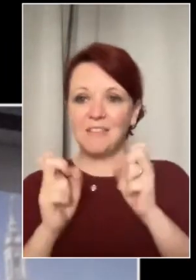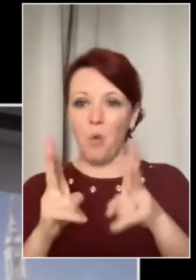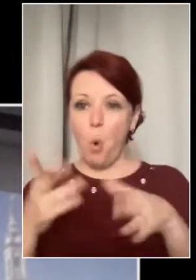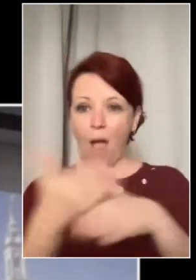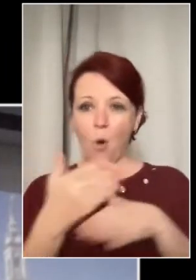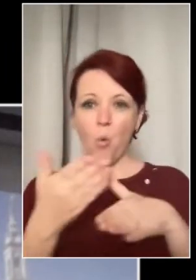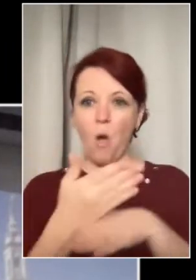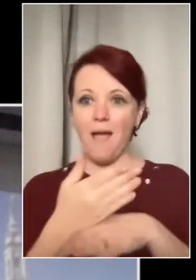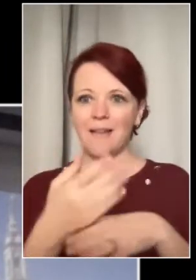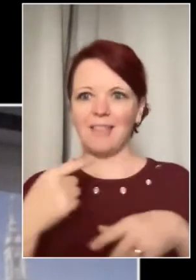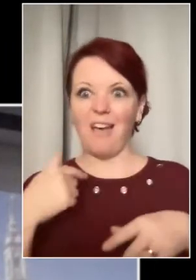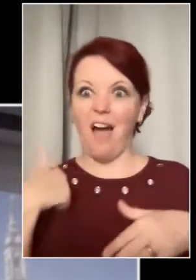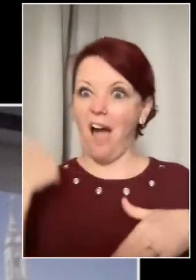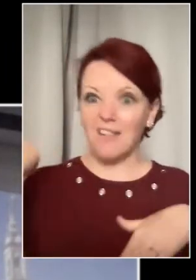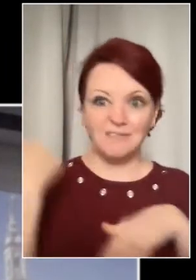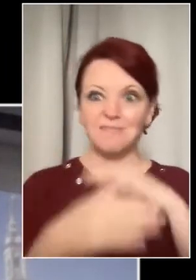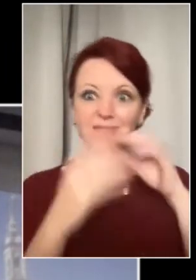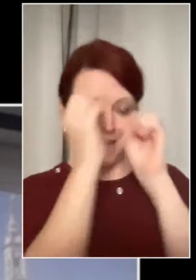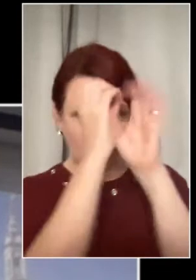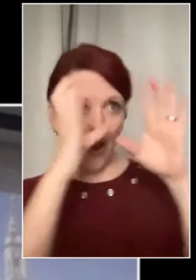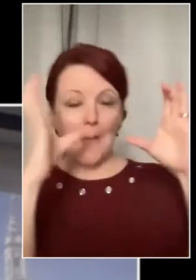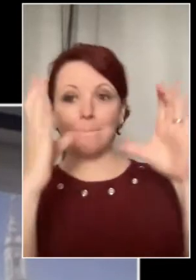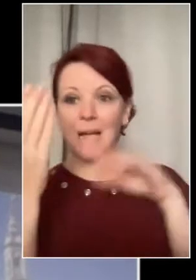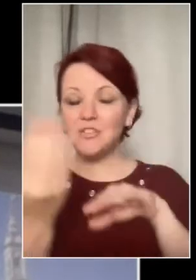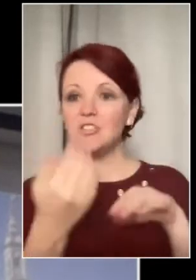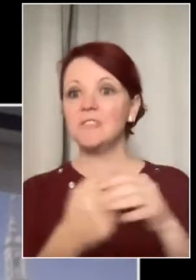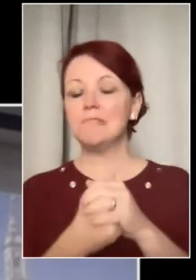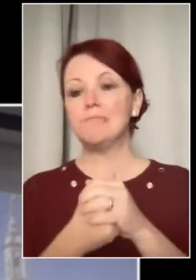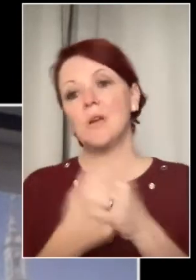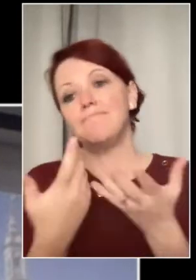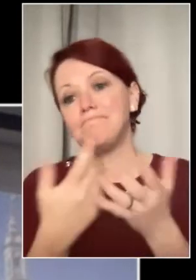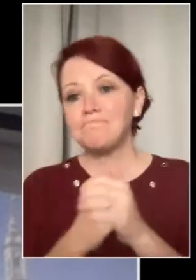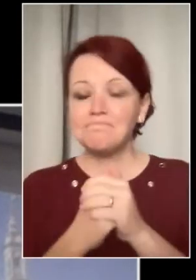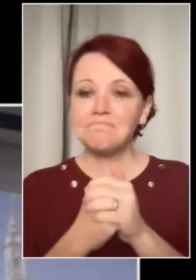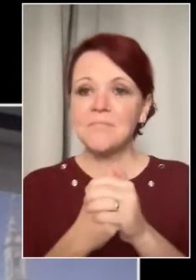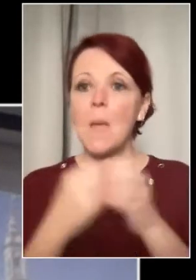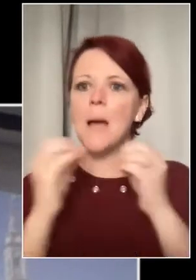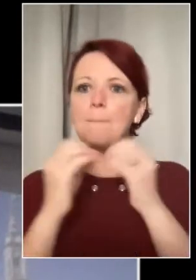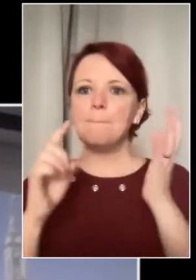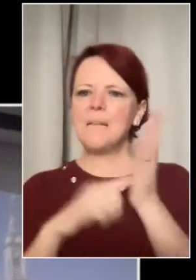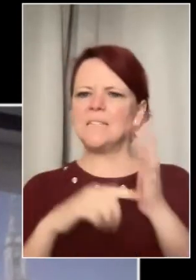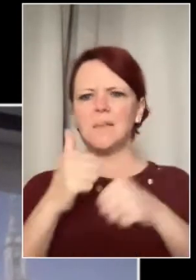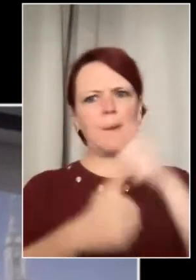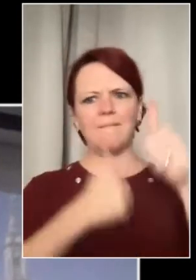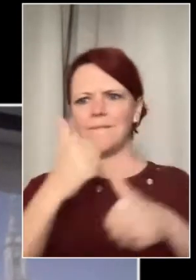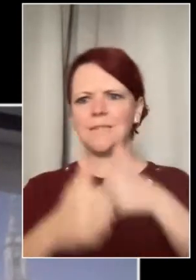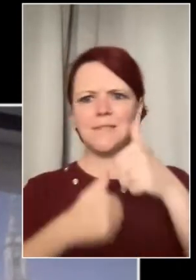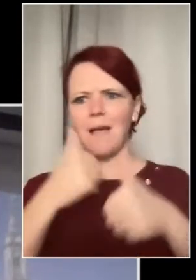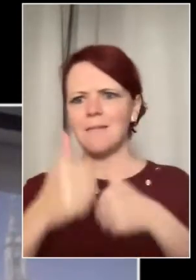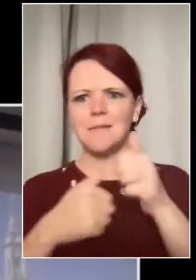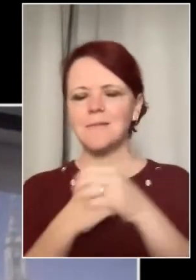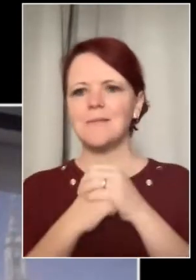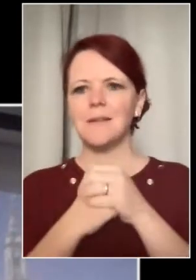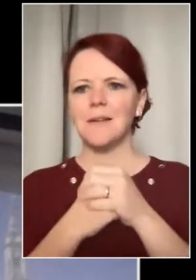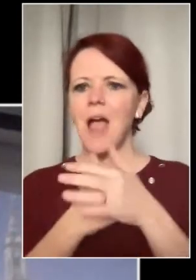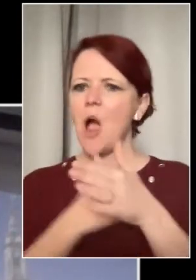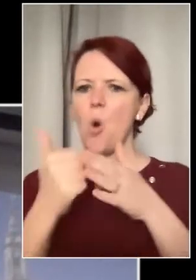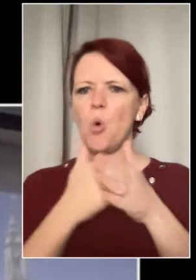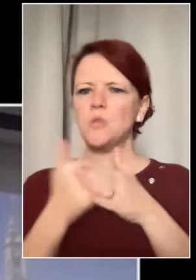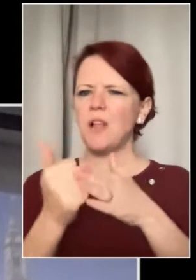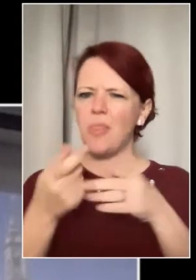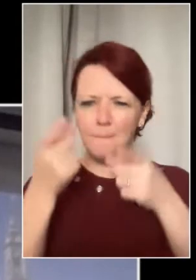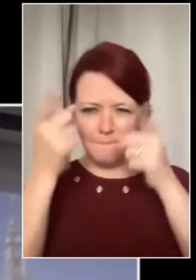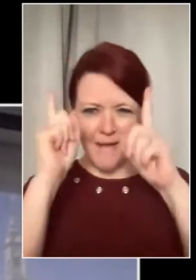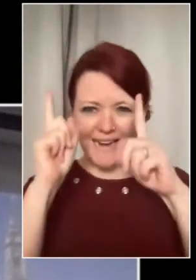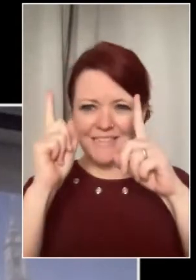never imagined being involved in that kind of situation. But BT have been great, and especially all of the managers. So